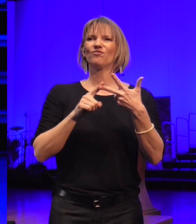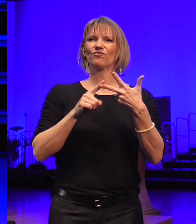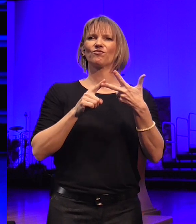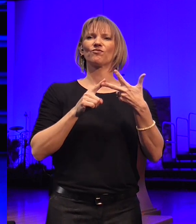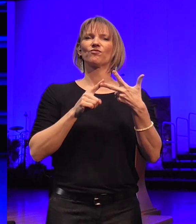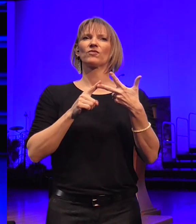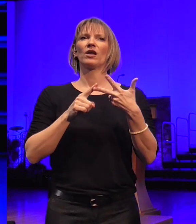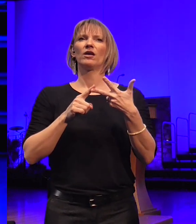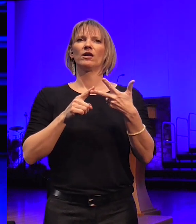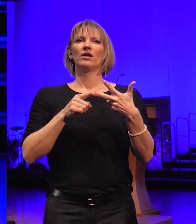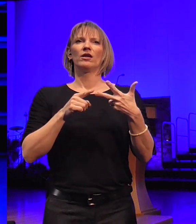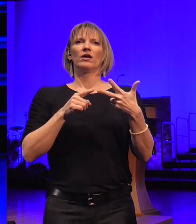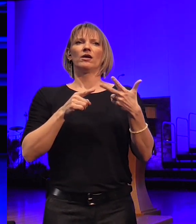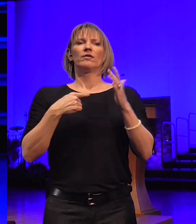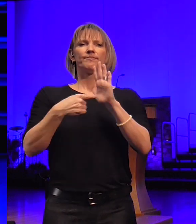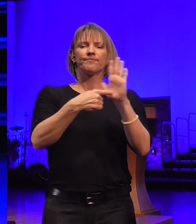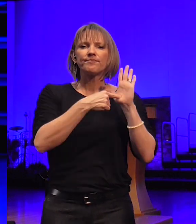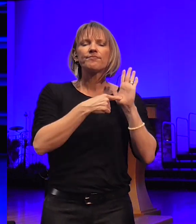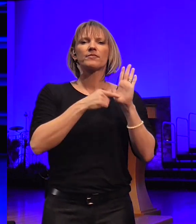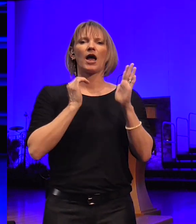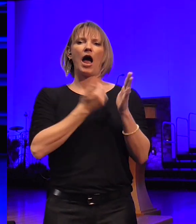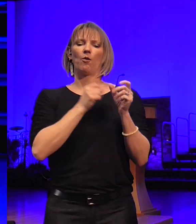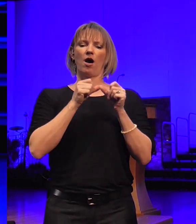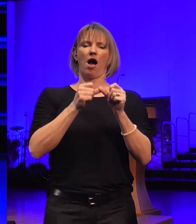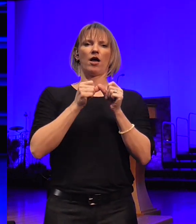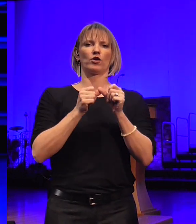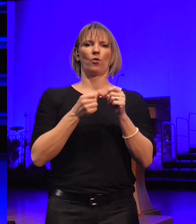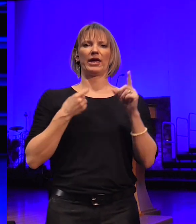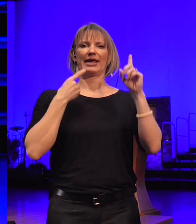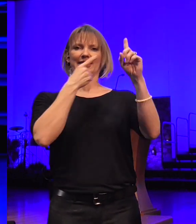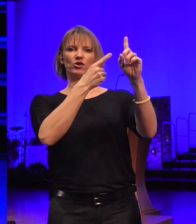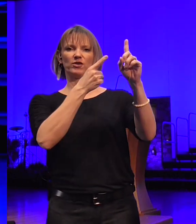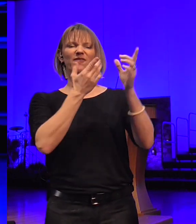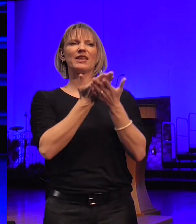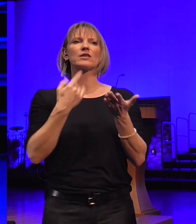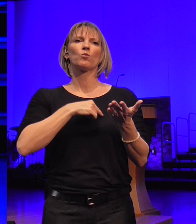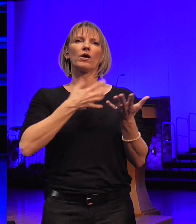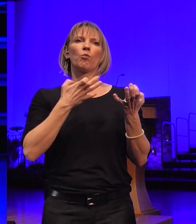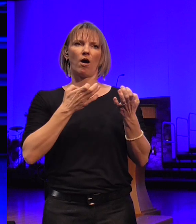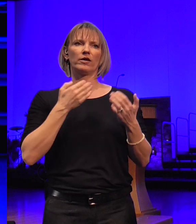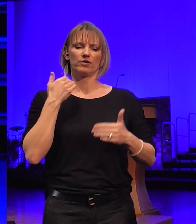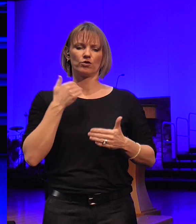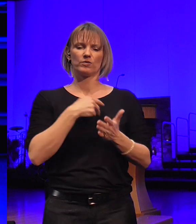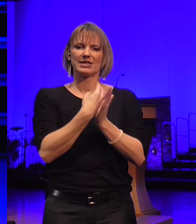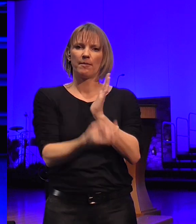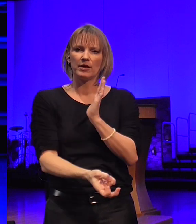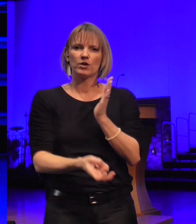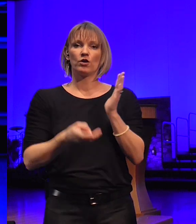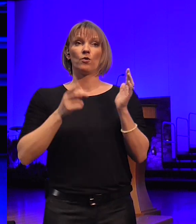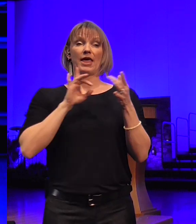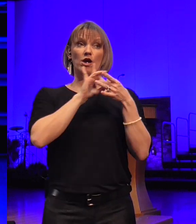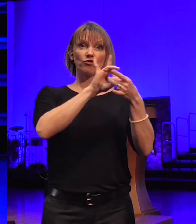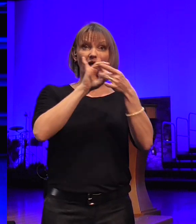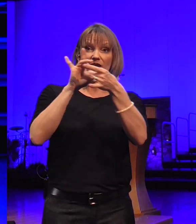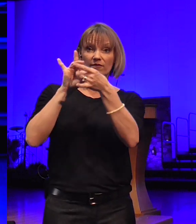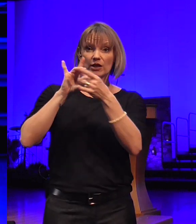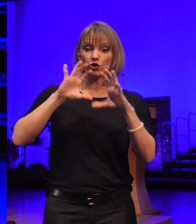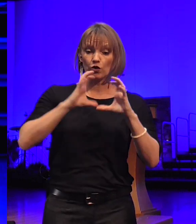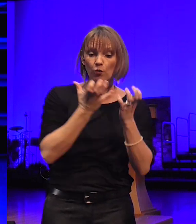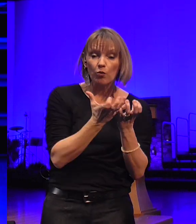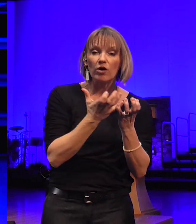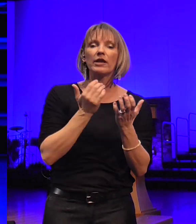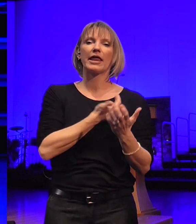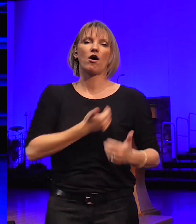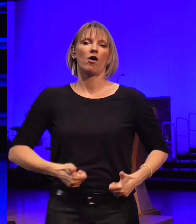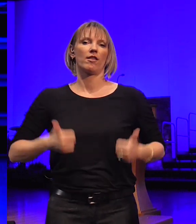we call here at Mile High our ongoing initiatives, things that we want to step into that are relevant to the world and our life every